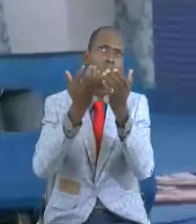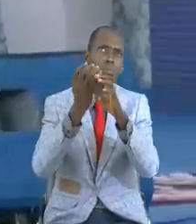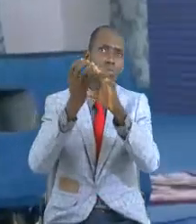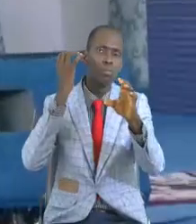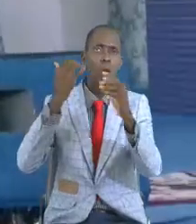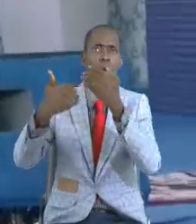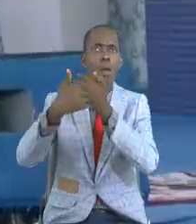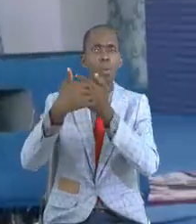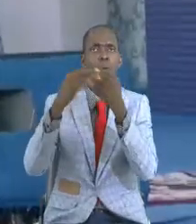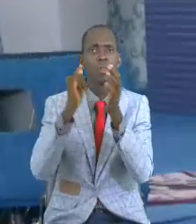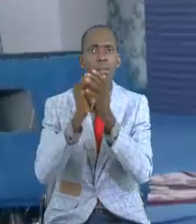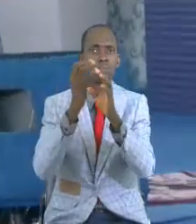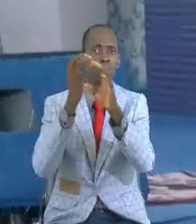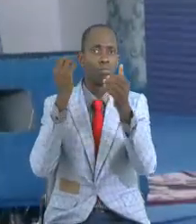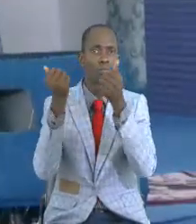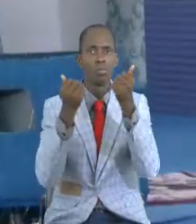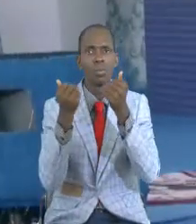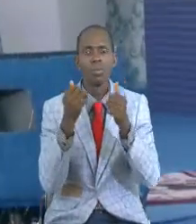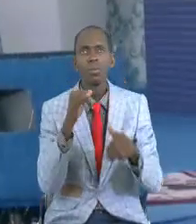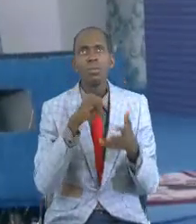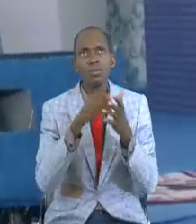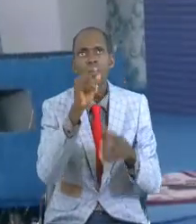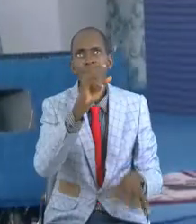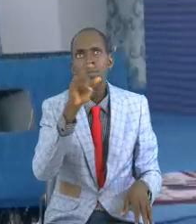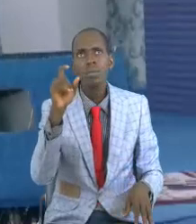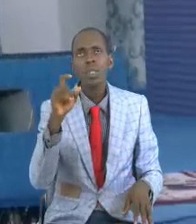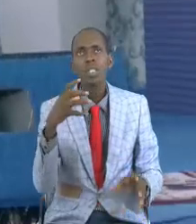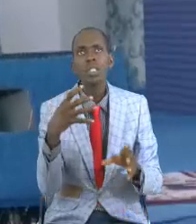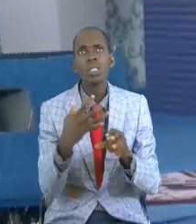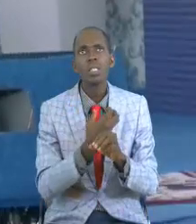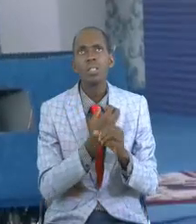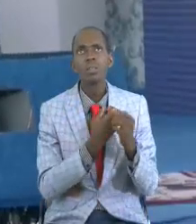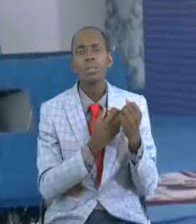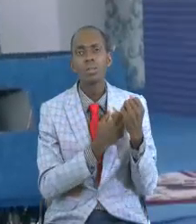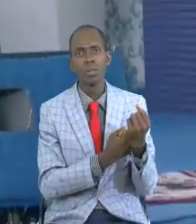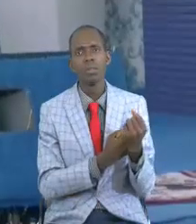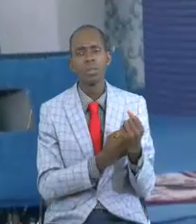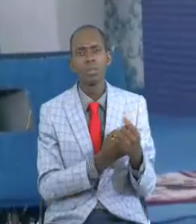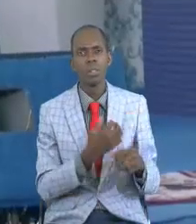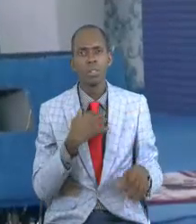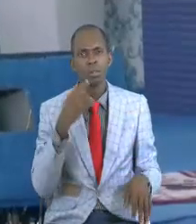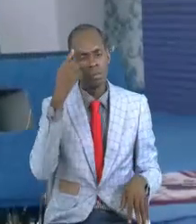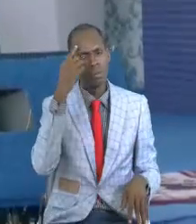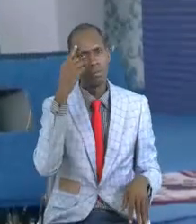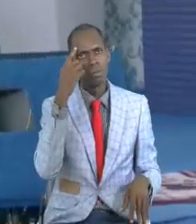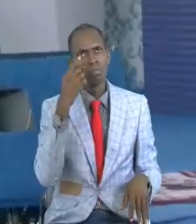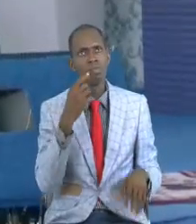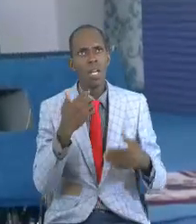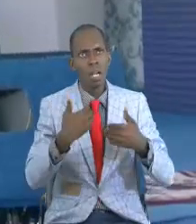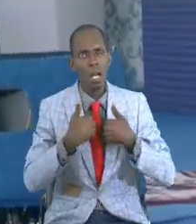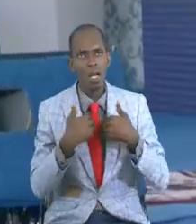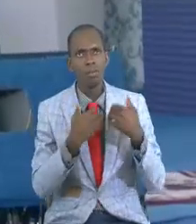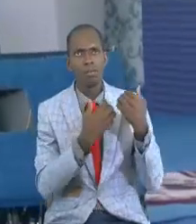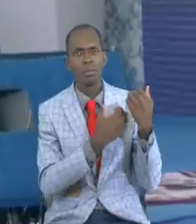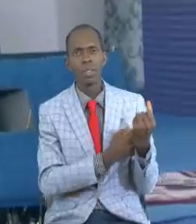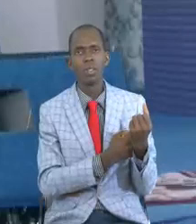of that glory it takes take courage have you ever thought about that take courage you see